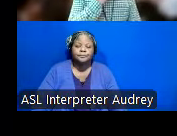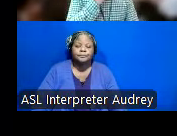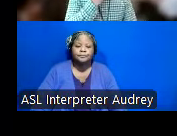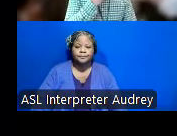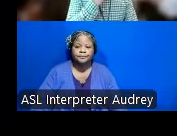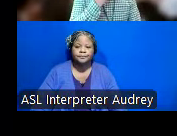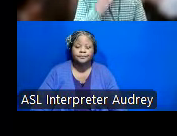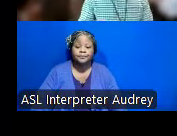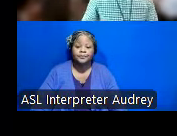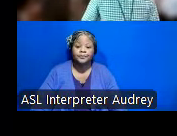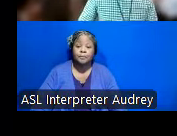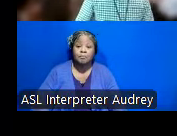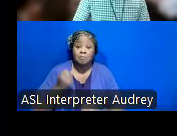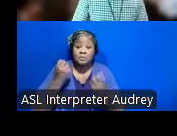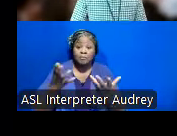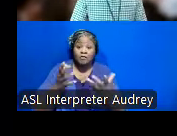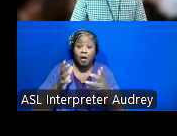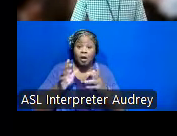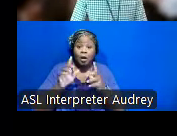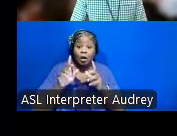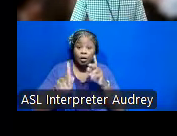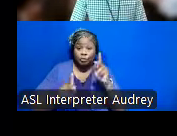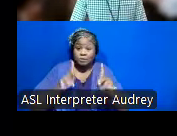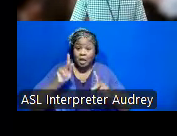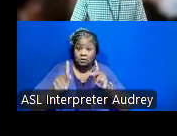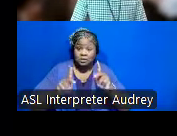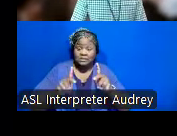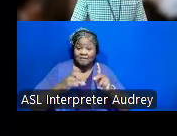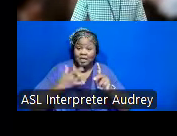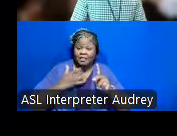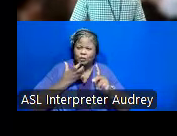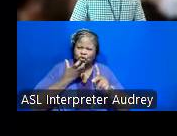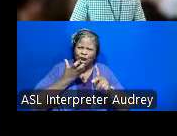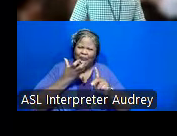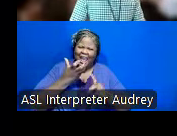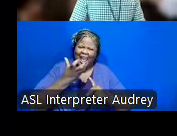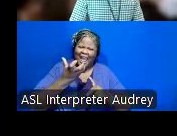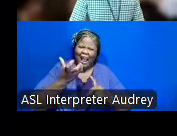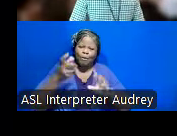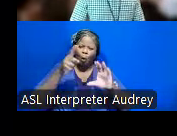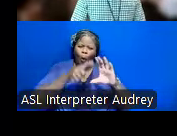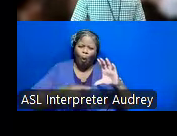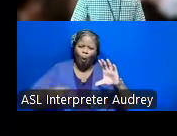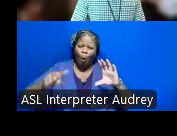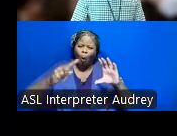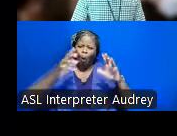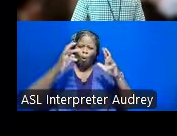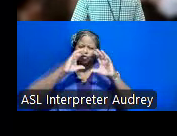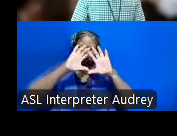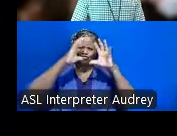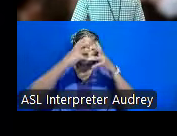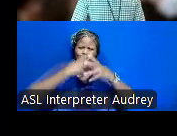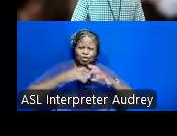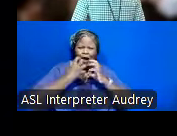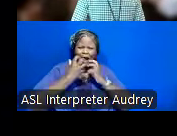So this left some of our respondents feeling like they were screaming into a black hole. In fact, 6 independent